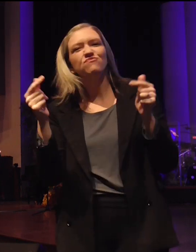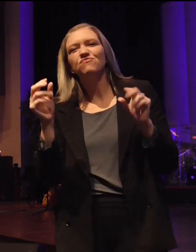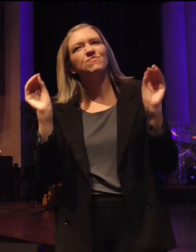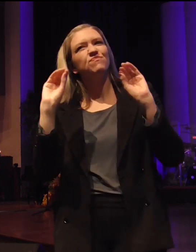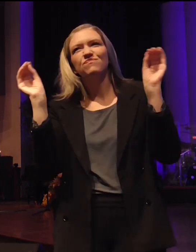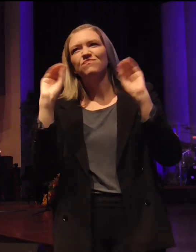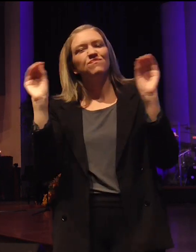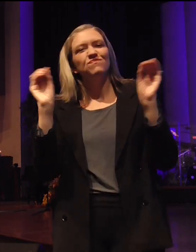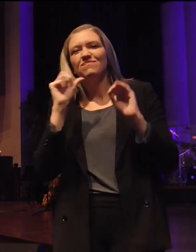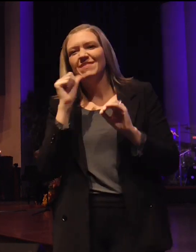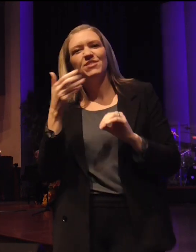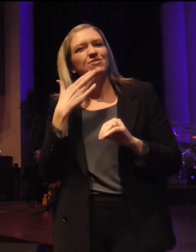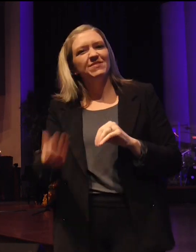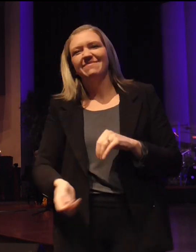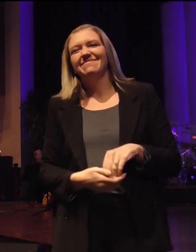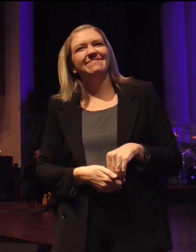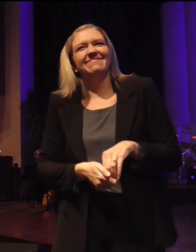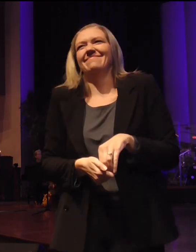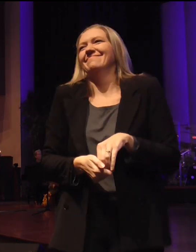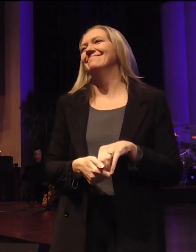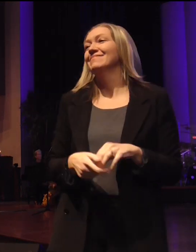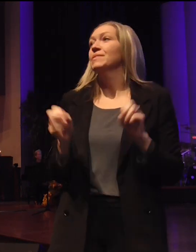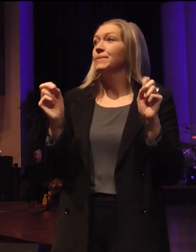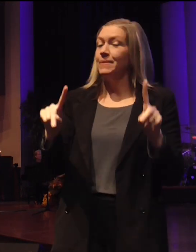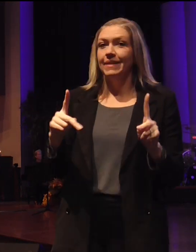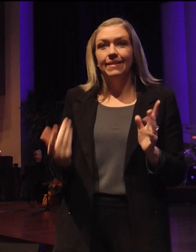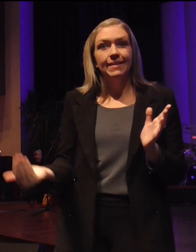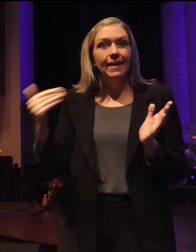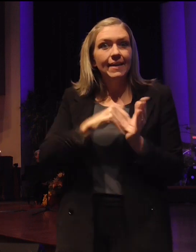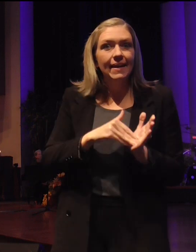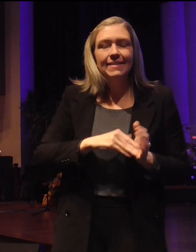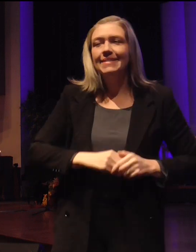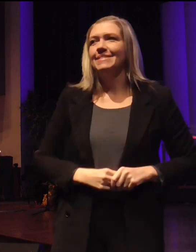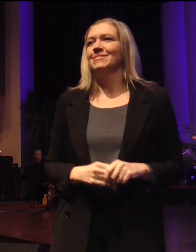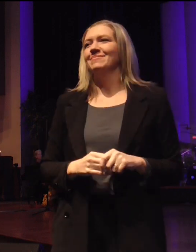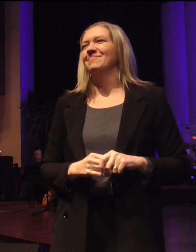is going nowhere right here. Okay, let's do it again.